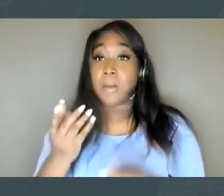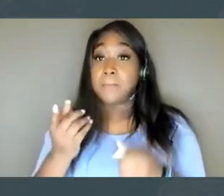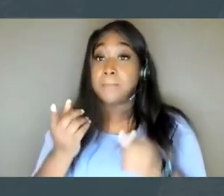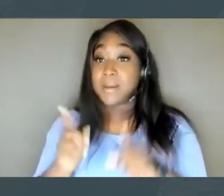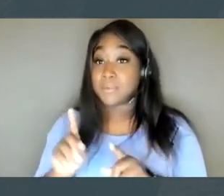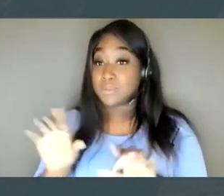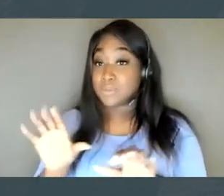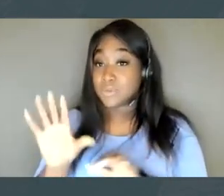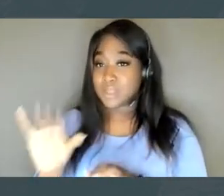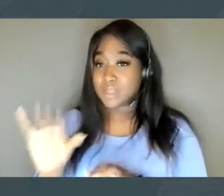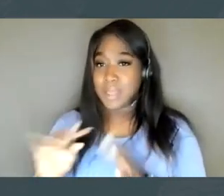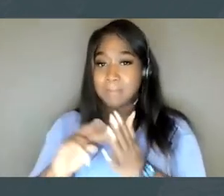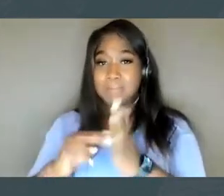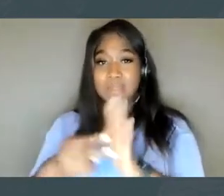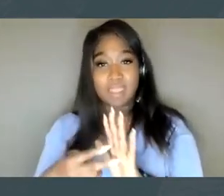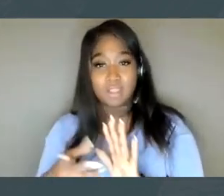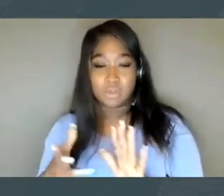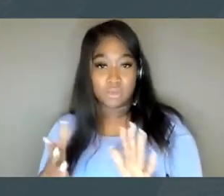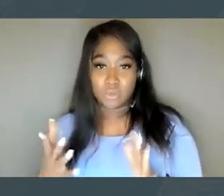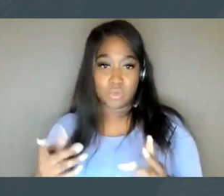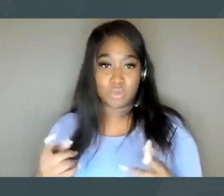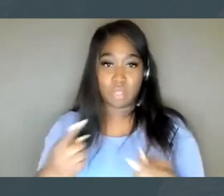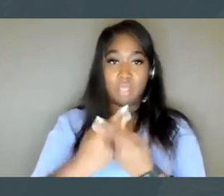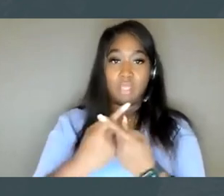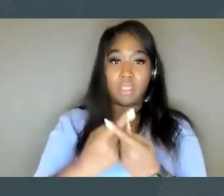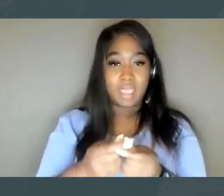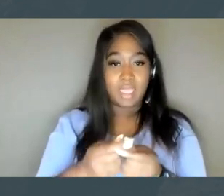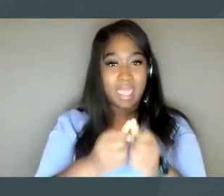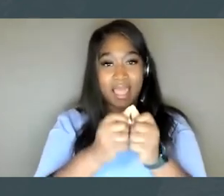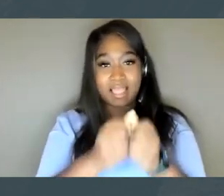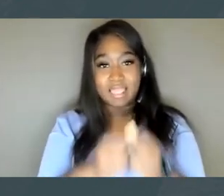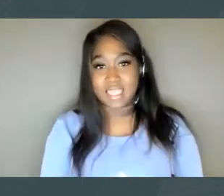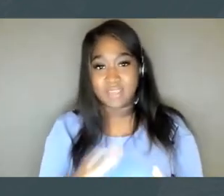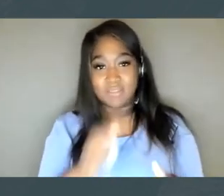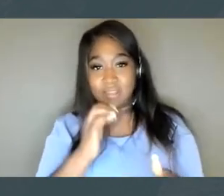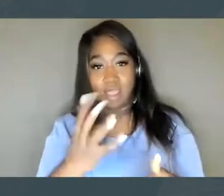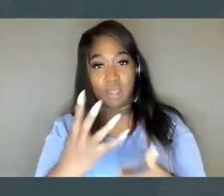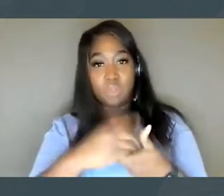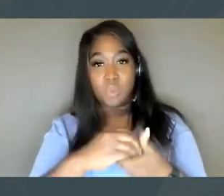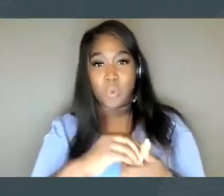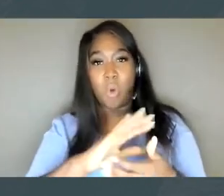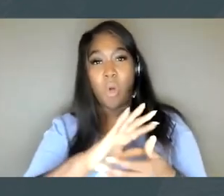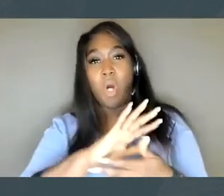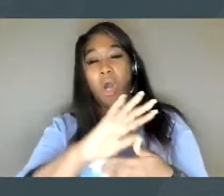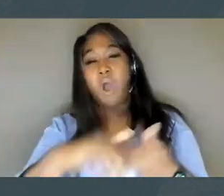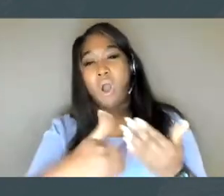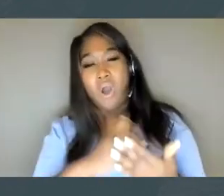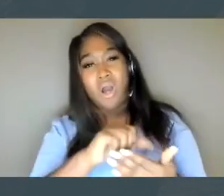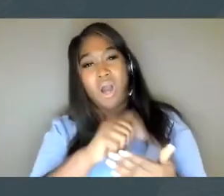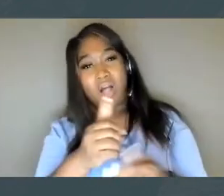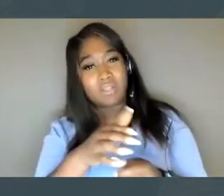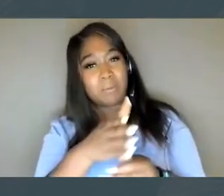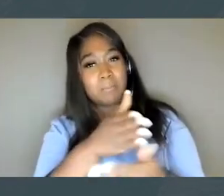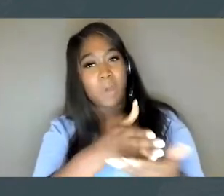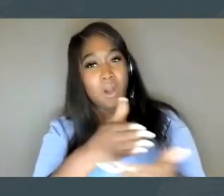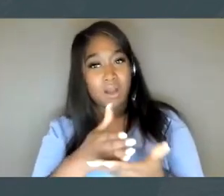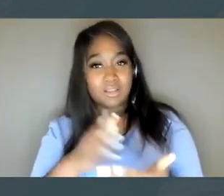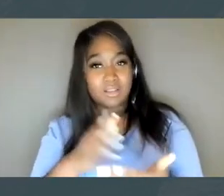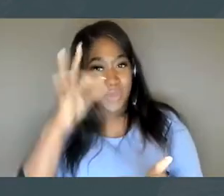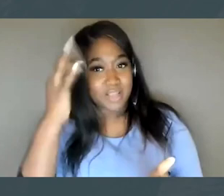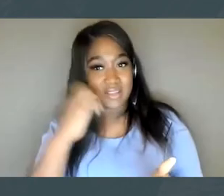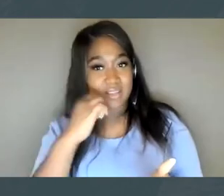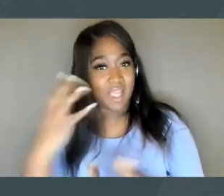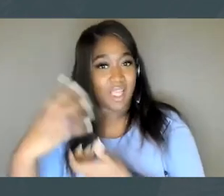leave out all the other parts of France that are not located within that hexagon and within